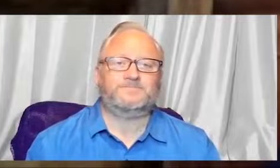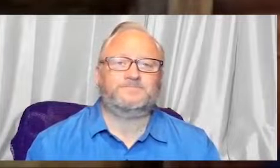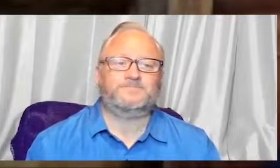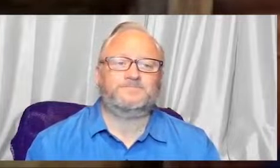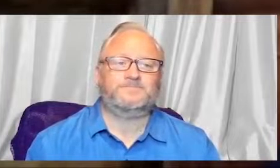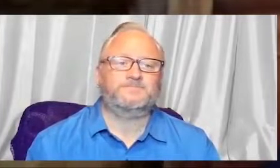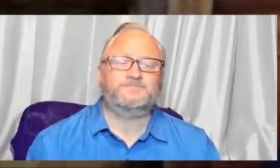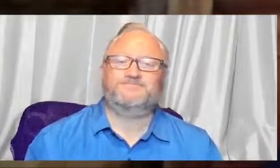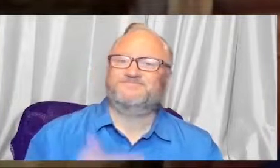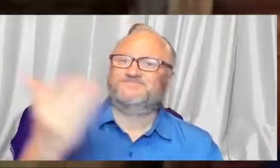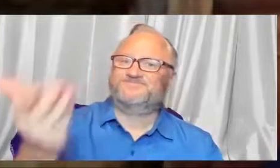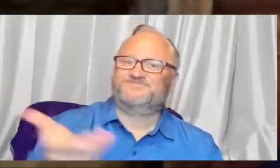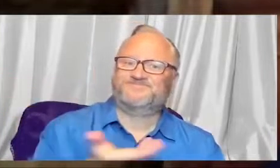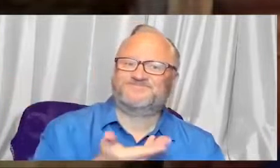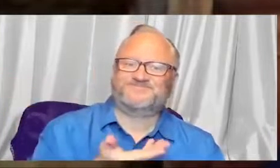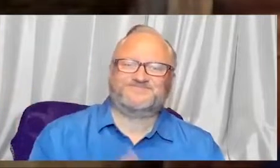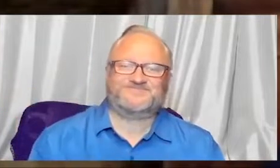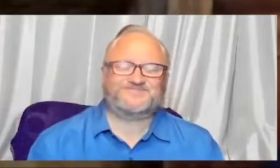Welcome.